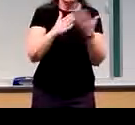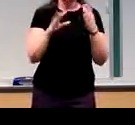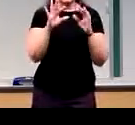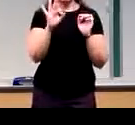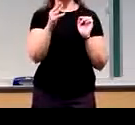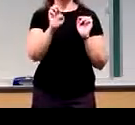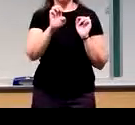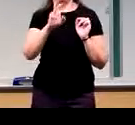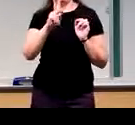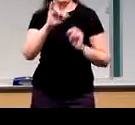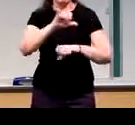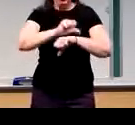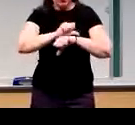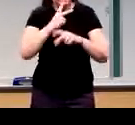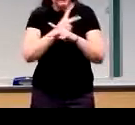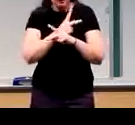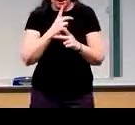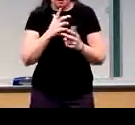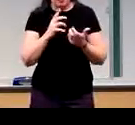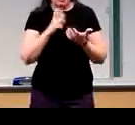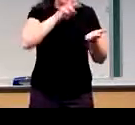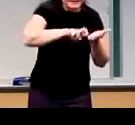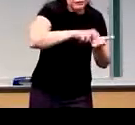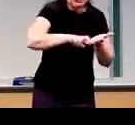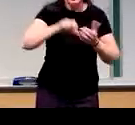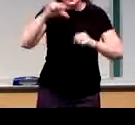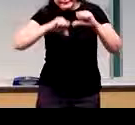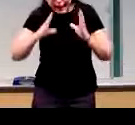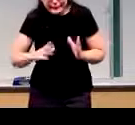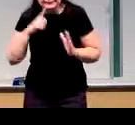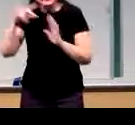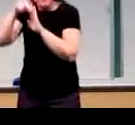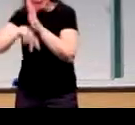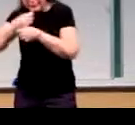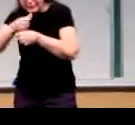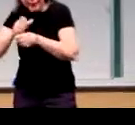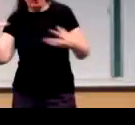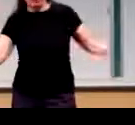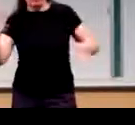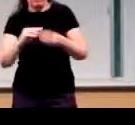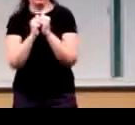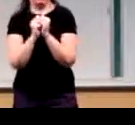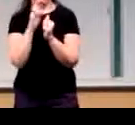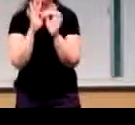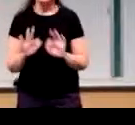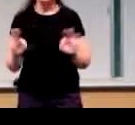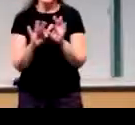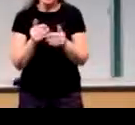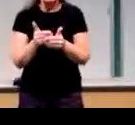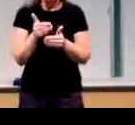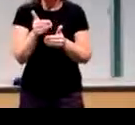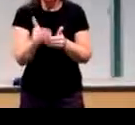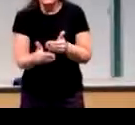and working on it with researchers, scientists, and policymakers is an important step toward